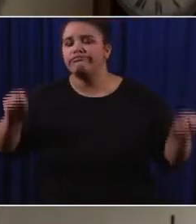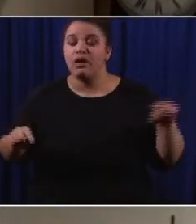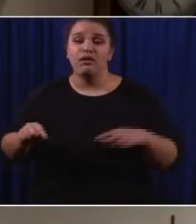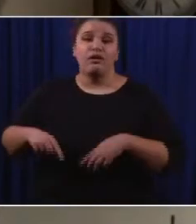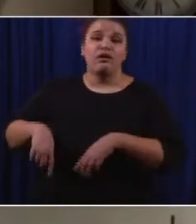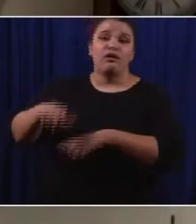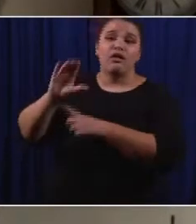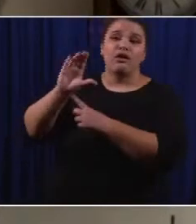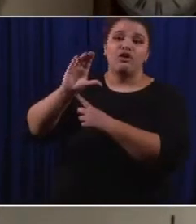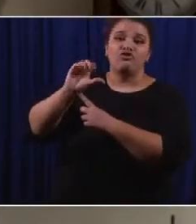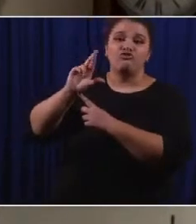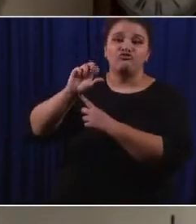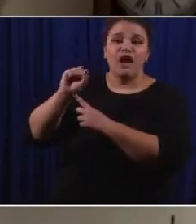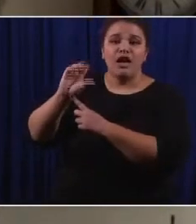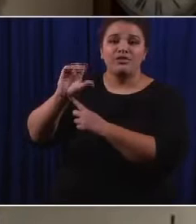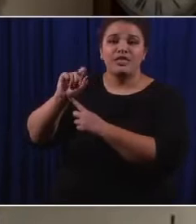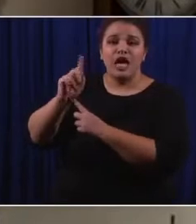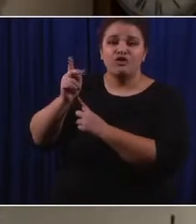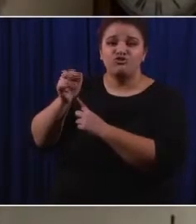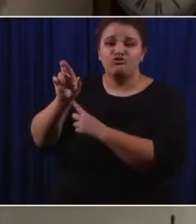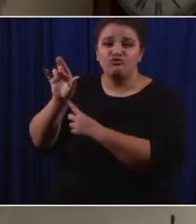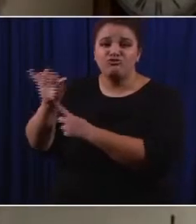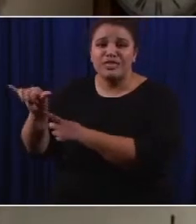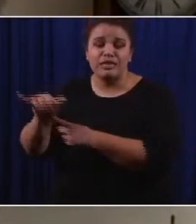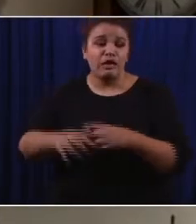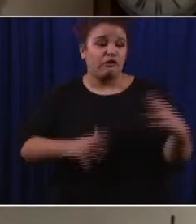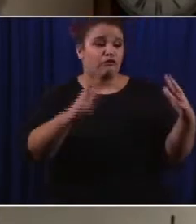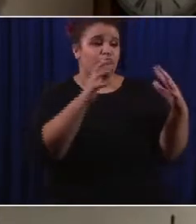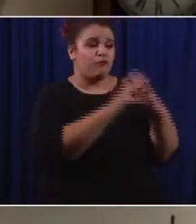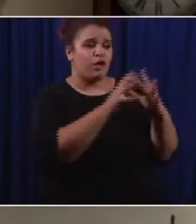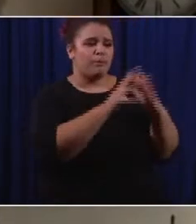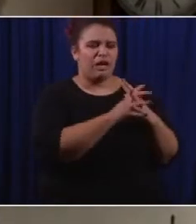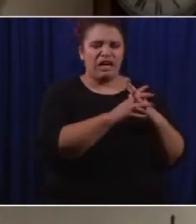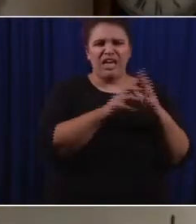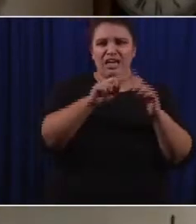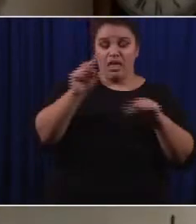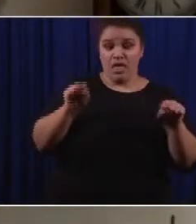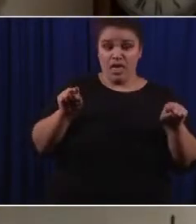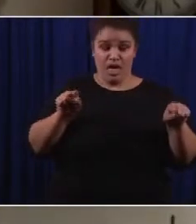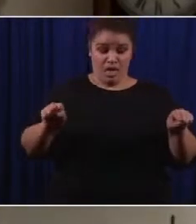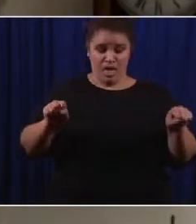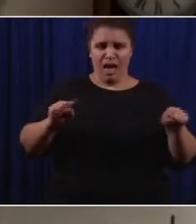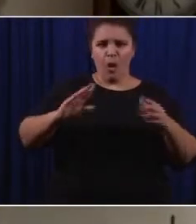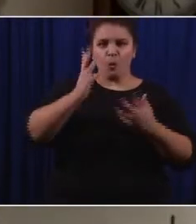so that the athletes can run,